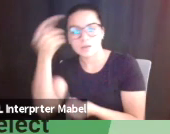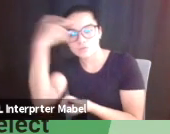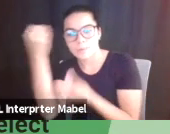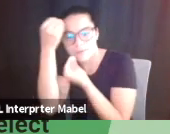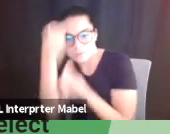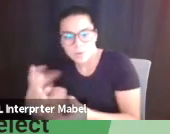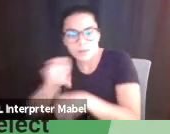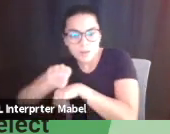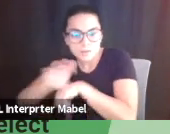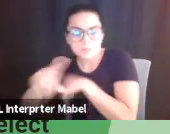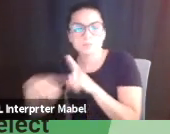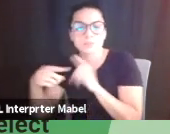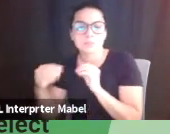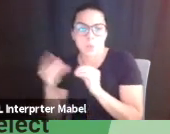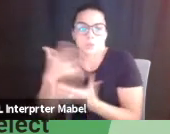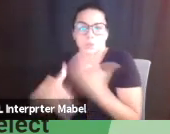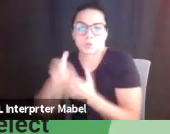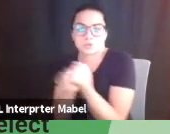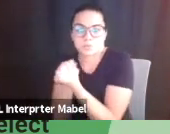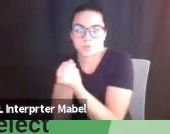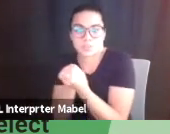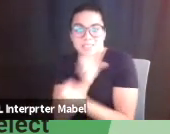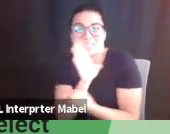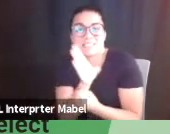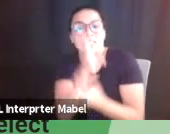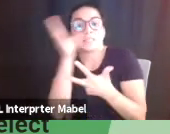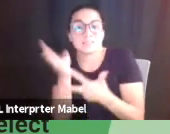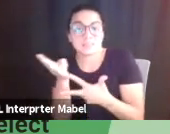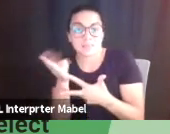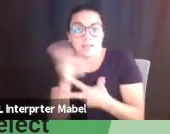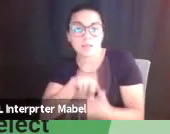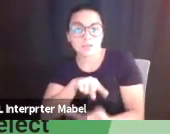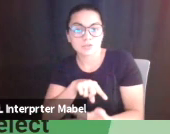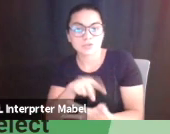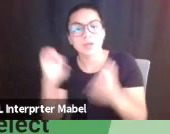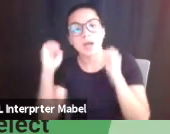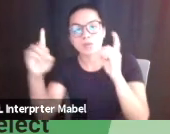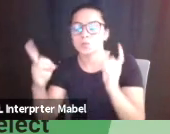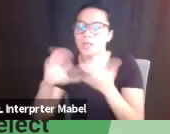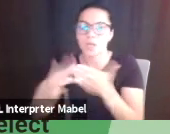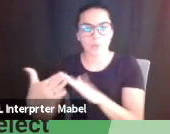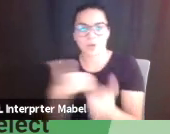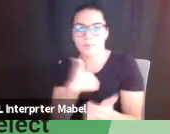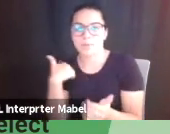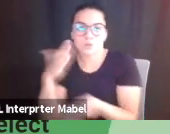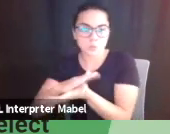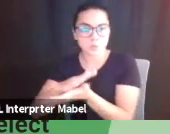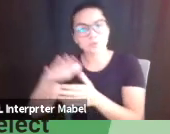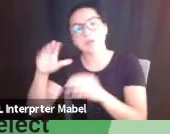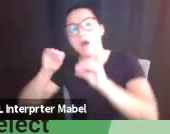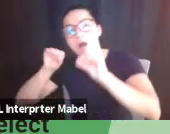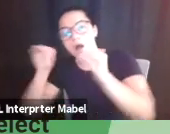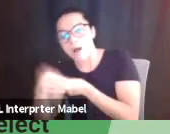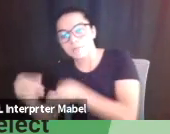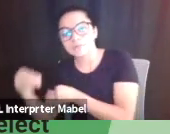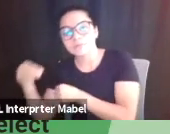And then number two, which is very close behind it, educate community members, schools, workplaces, and community